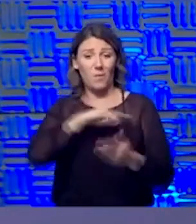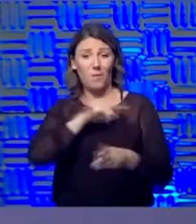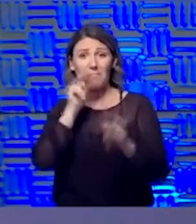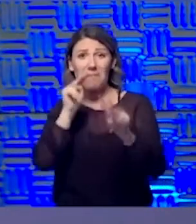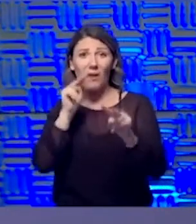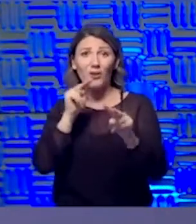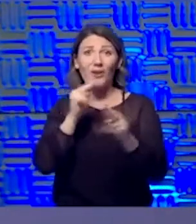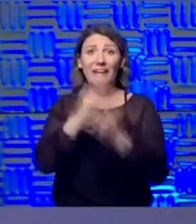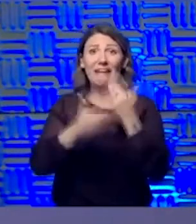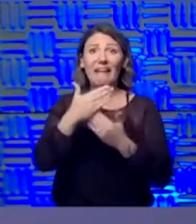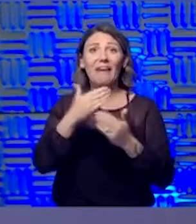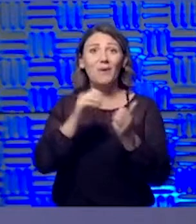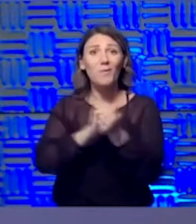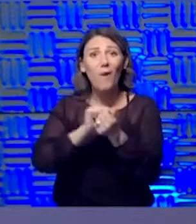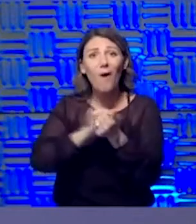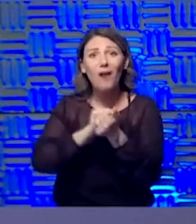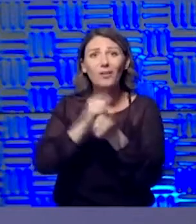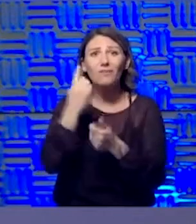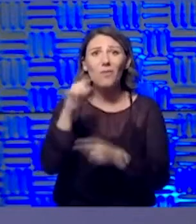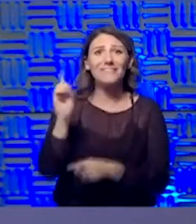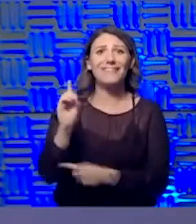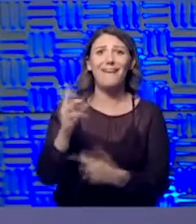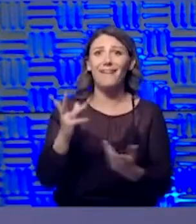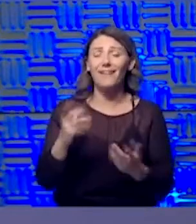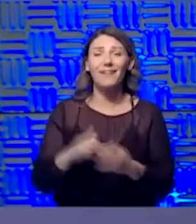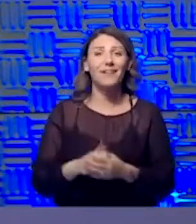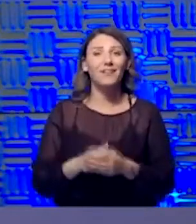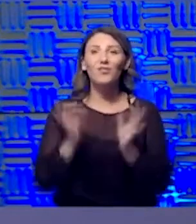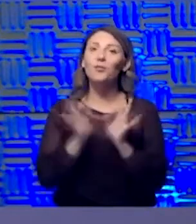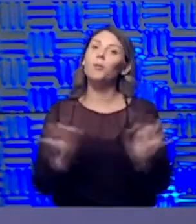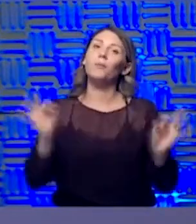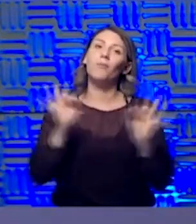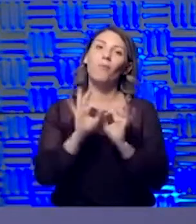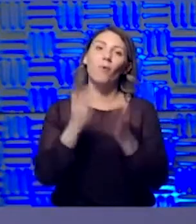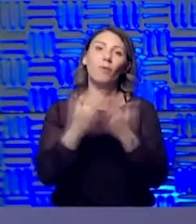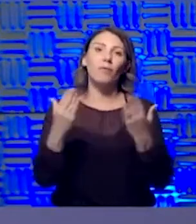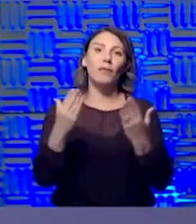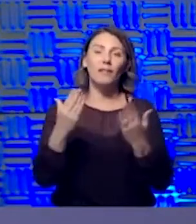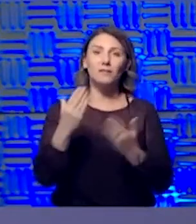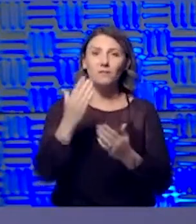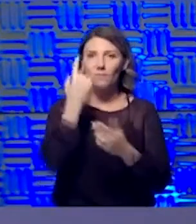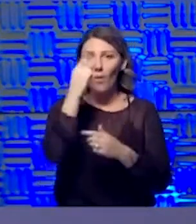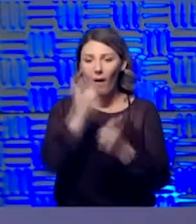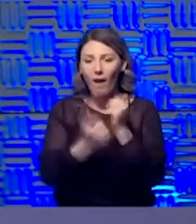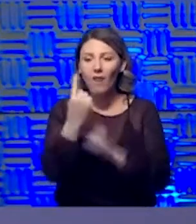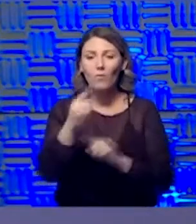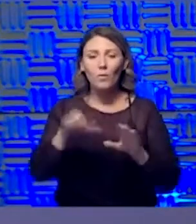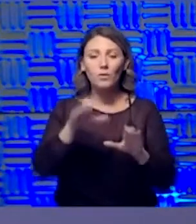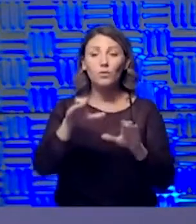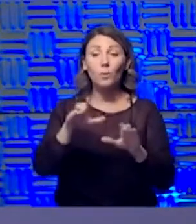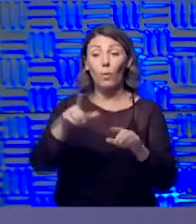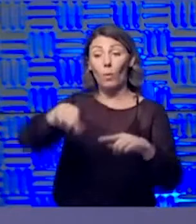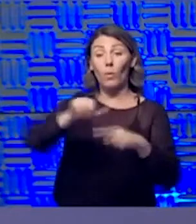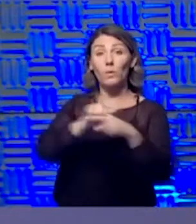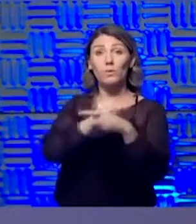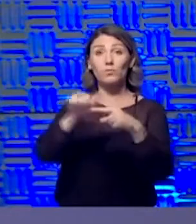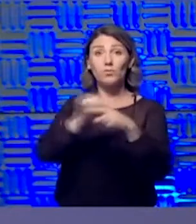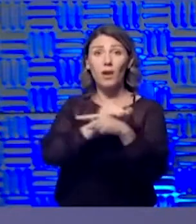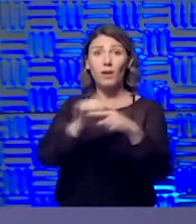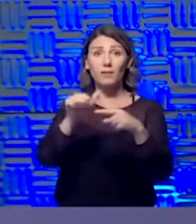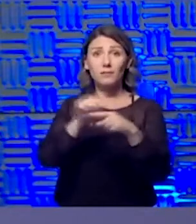compliance for decades, and those are just important things for us to always do. And I think those practices can't